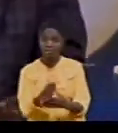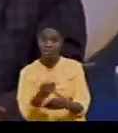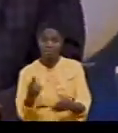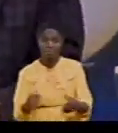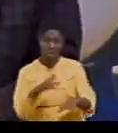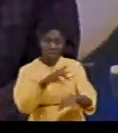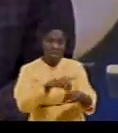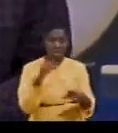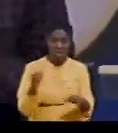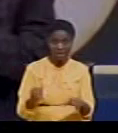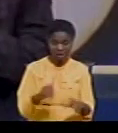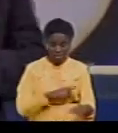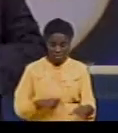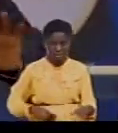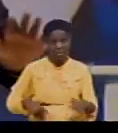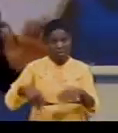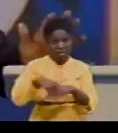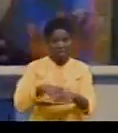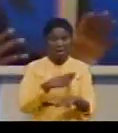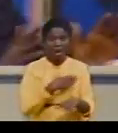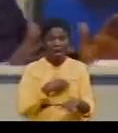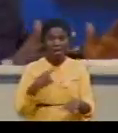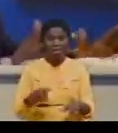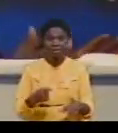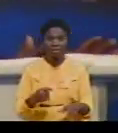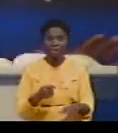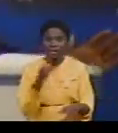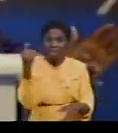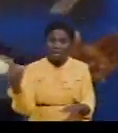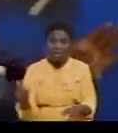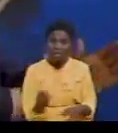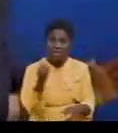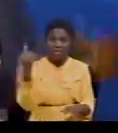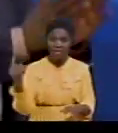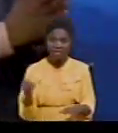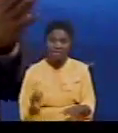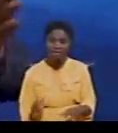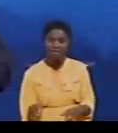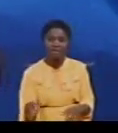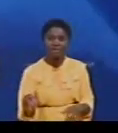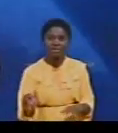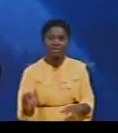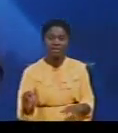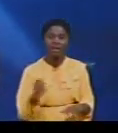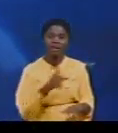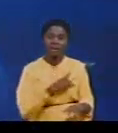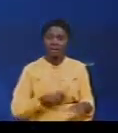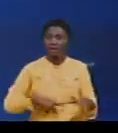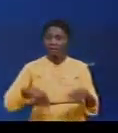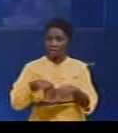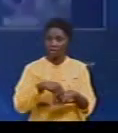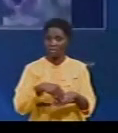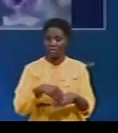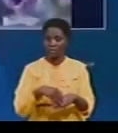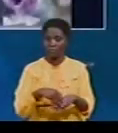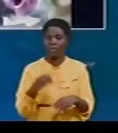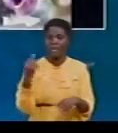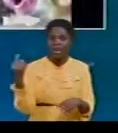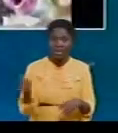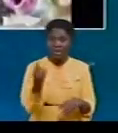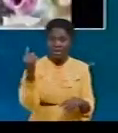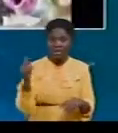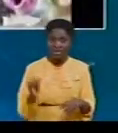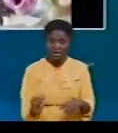earthly kingdom and the eternal kingdom. The eternal kingdom is the